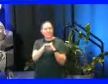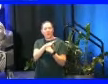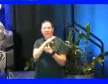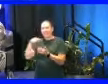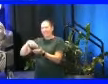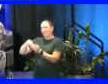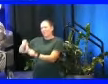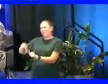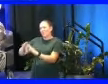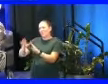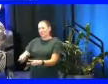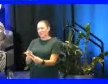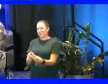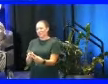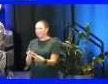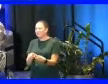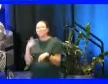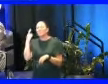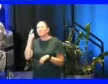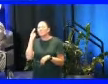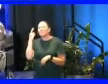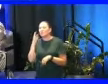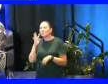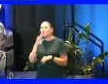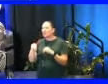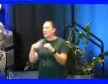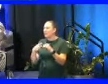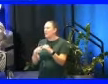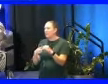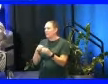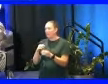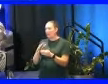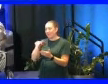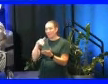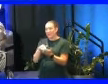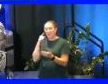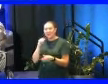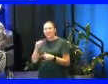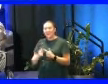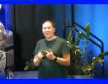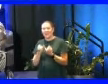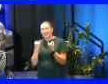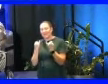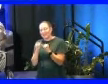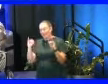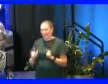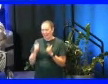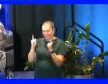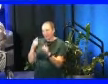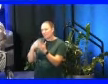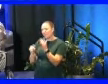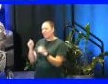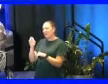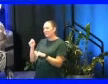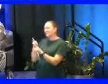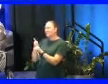affordable housing. And the reason we're highlighting, the Centers for Independent Living, kind of what Allison was talking about, is